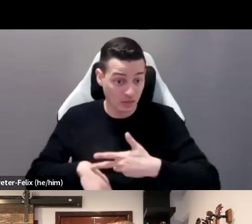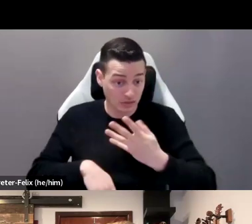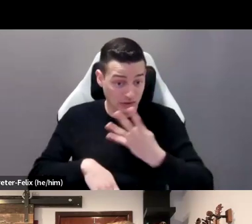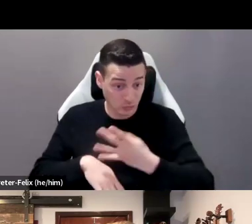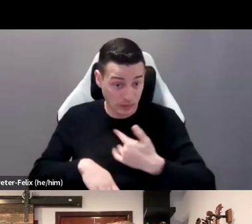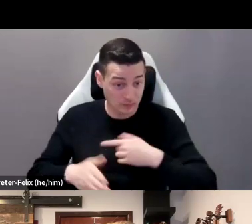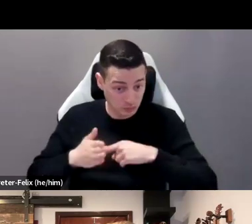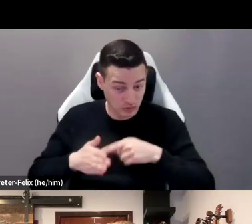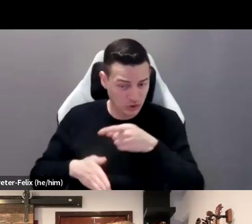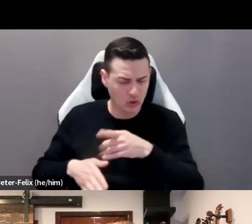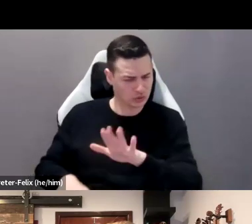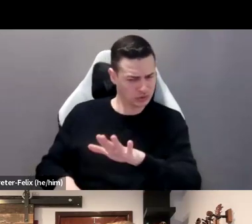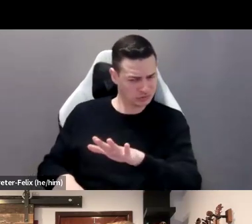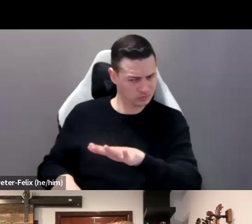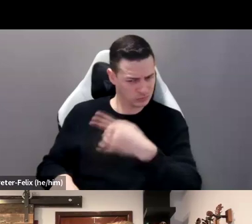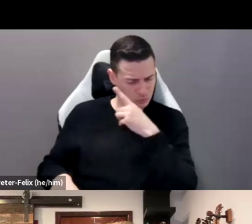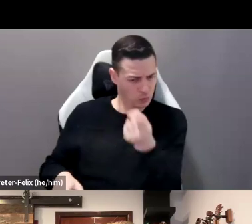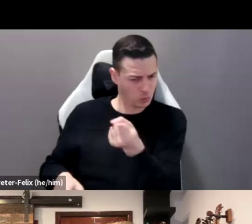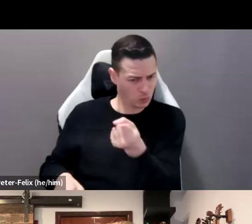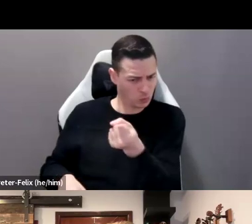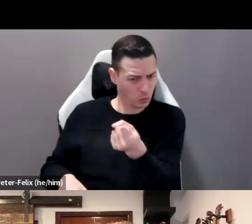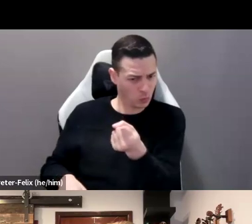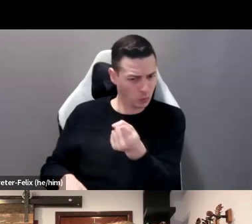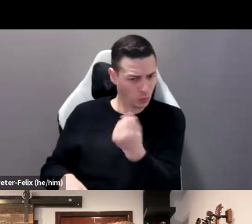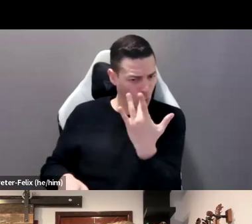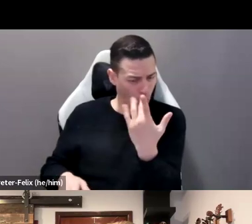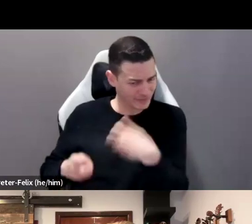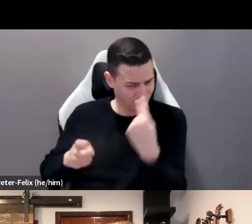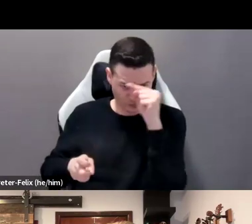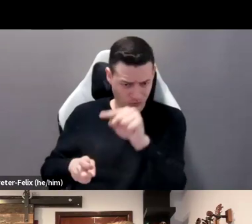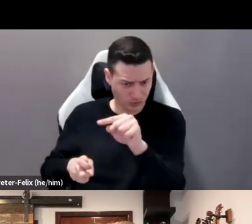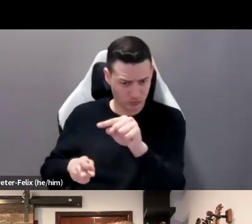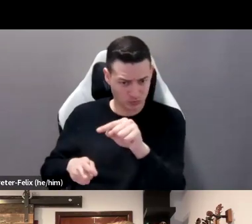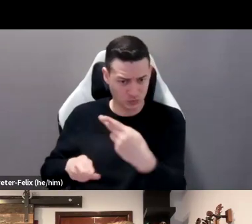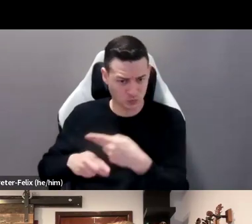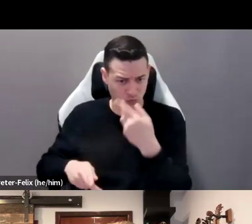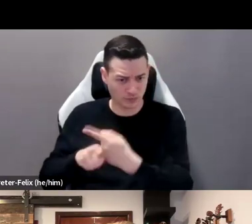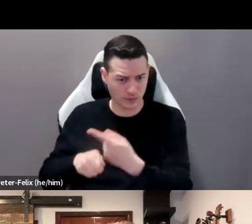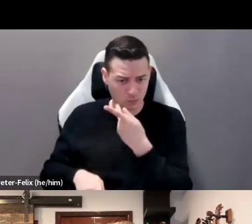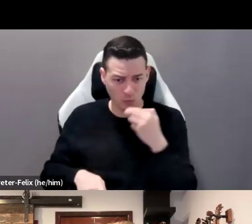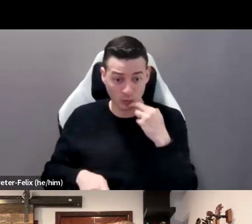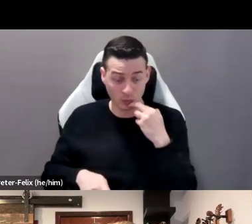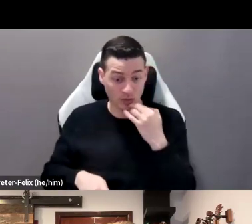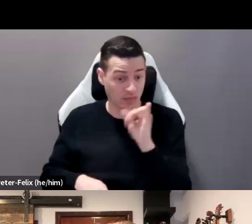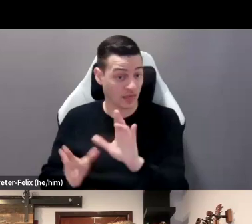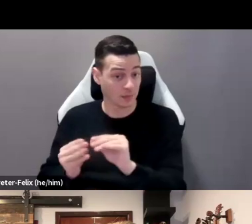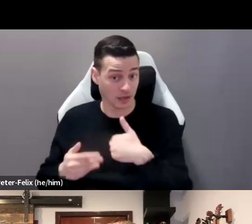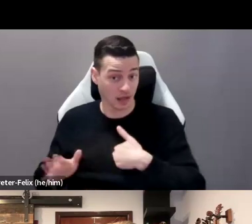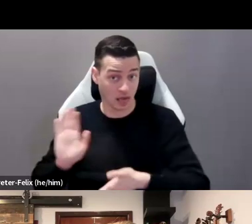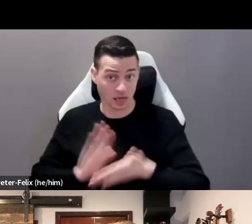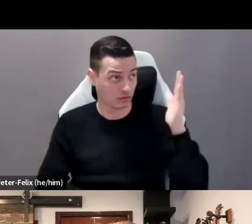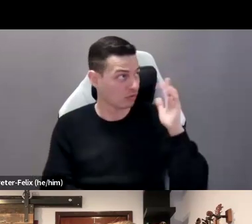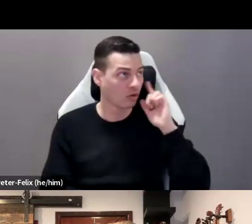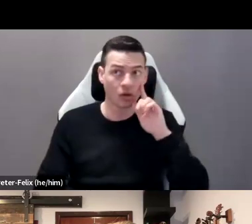like, can we take a moment to pause and talk about why this is so hard for you? And I walked away from that meeting going, wow, this is the